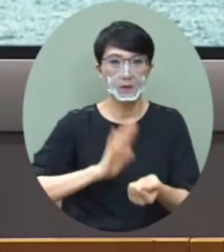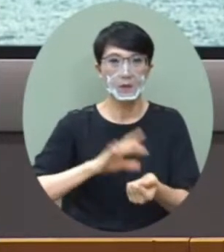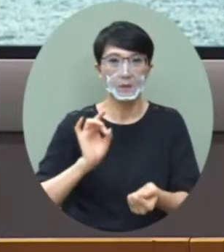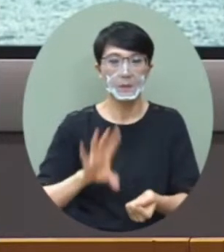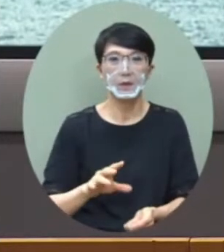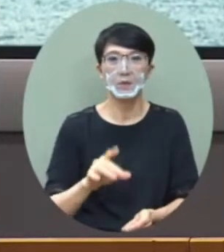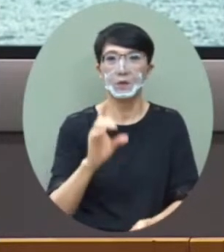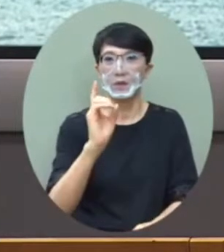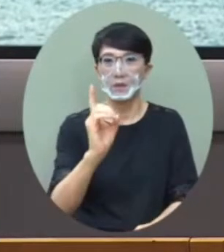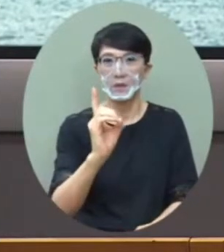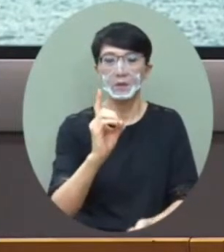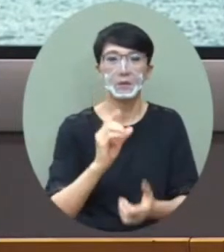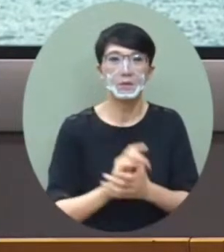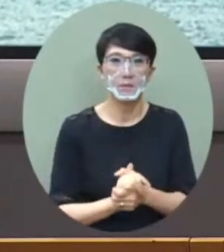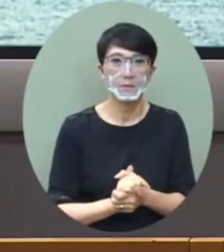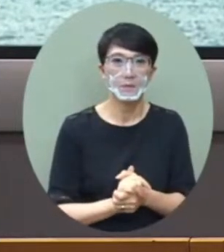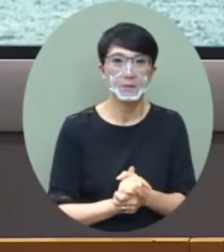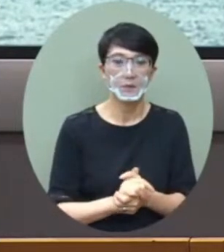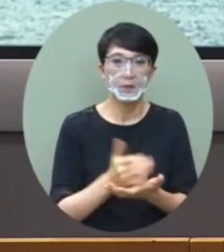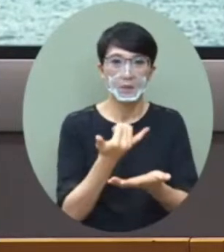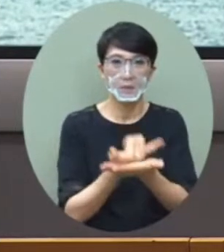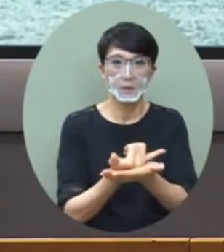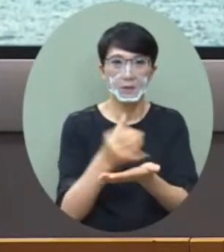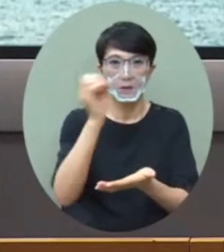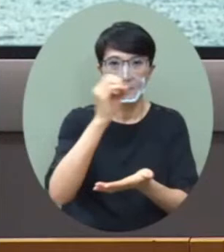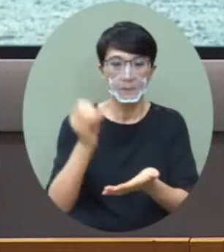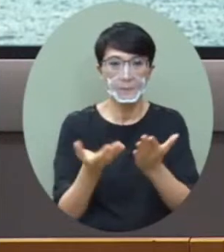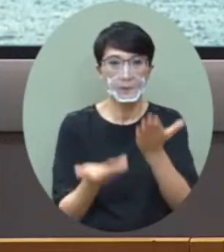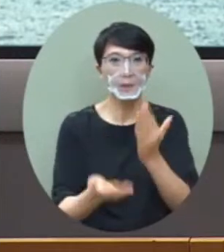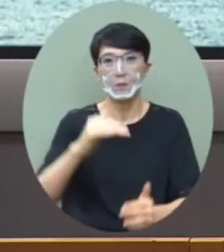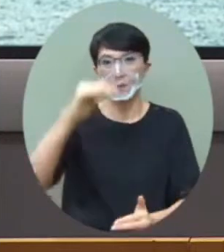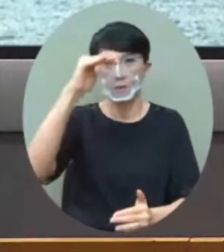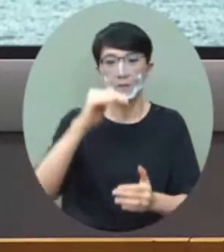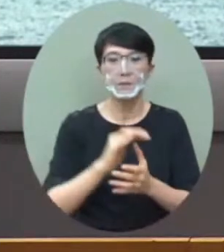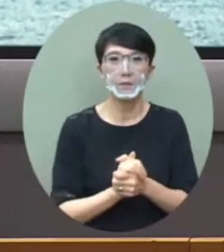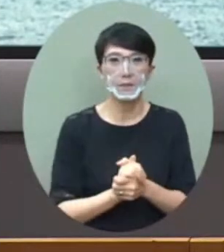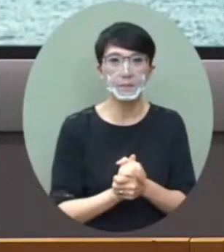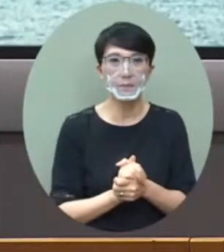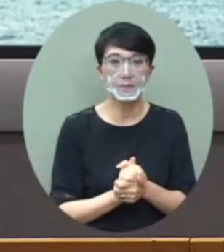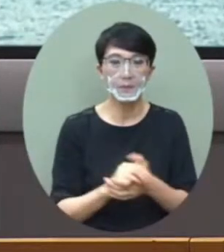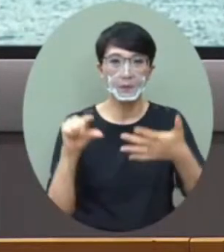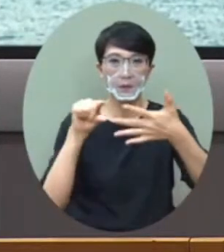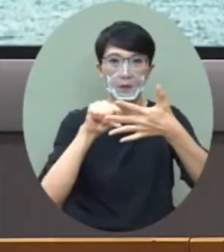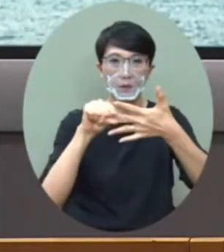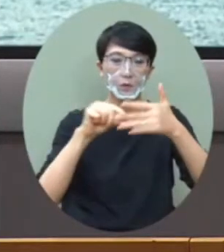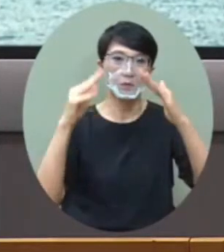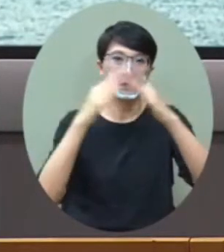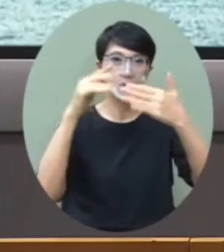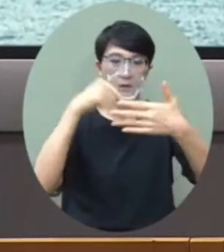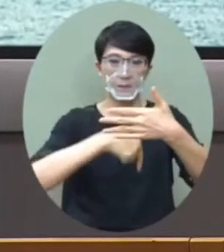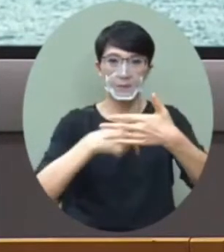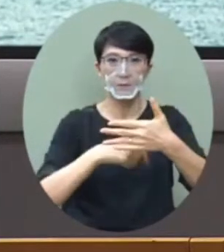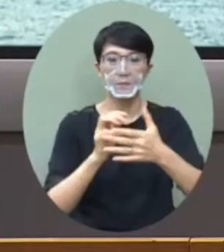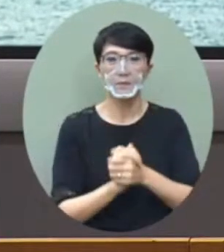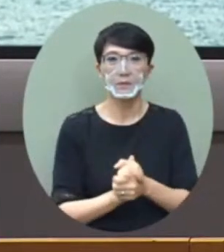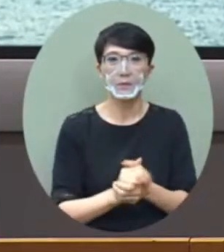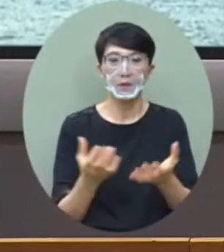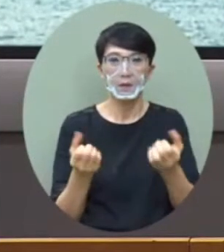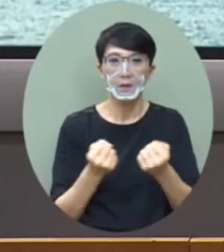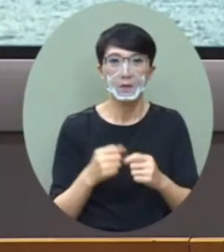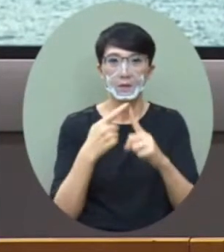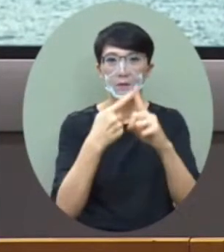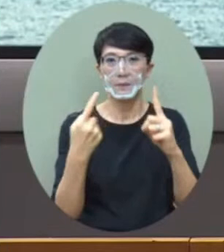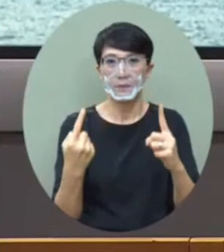L452R, possibly Delta cases. So the death rate for Delta cases is higher. For care